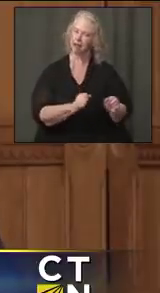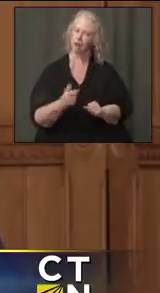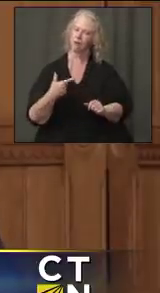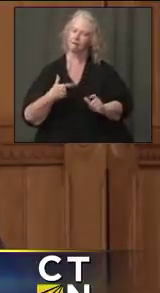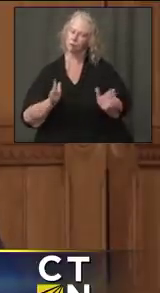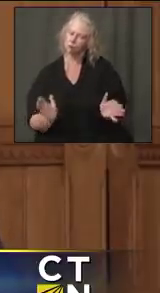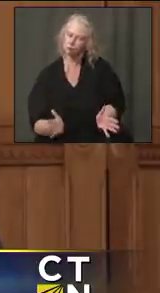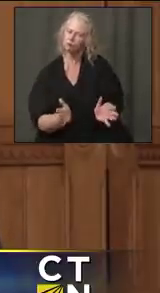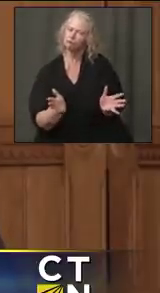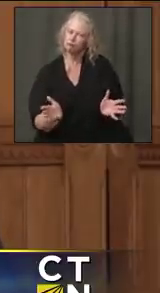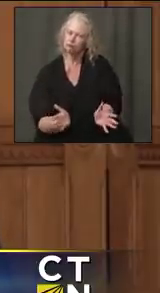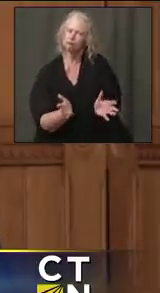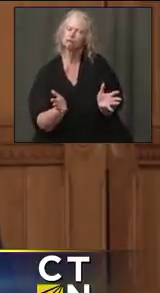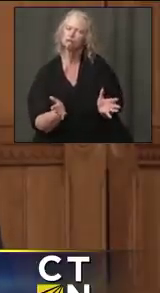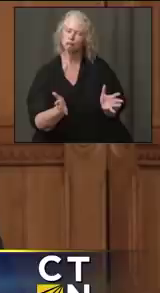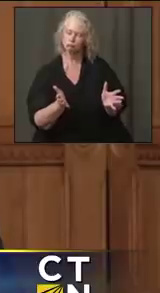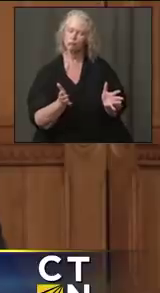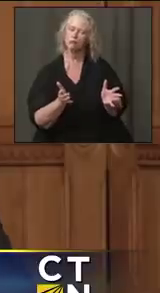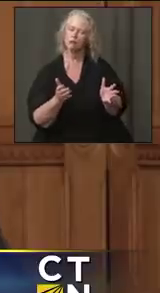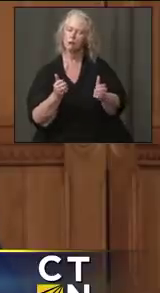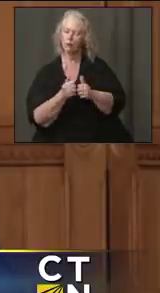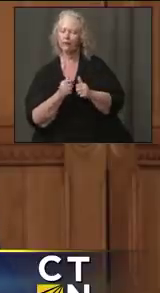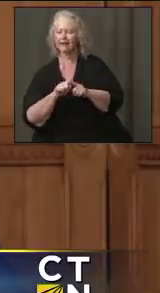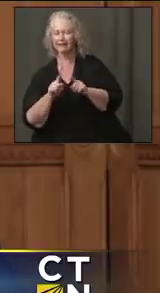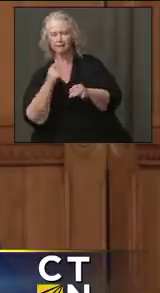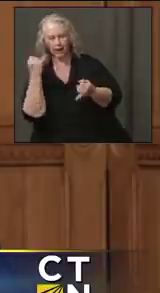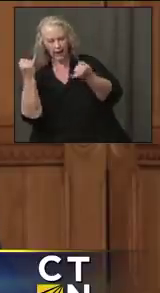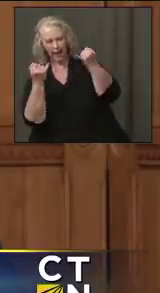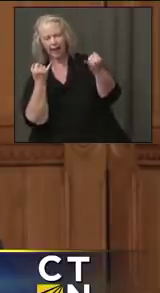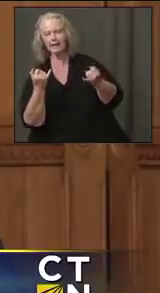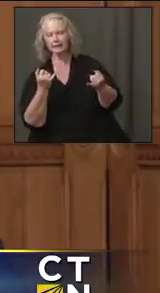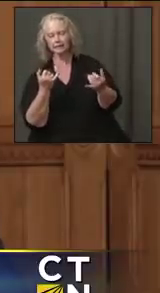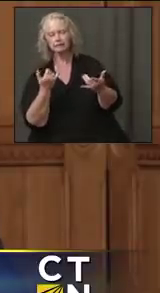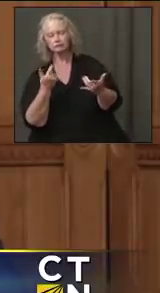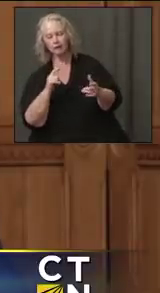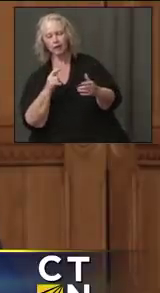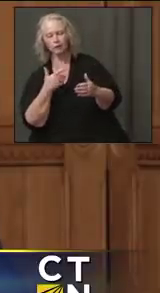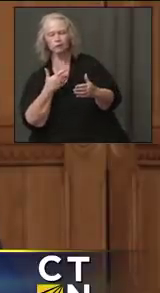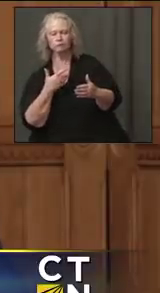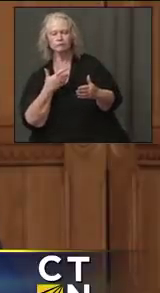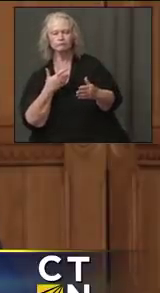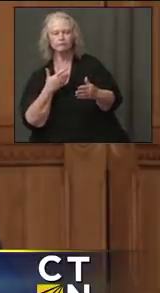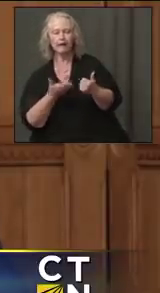to make sure that in combination with the others, we're providing the best environment for learning and for working.